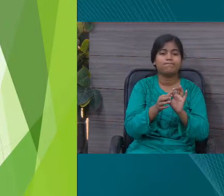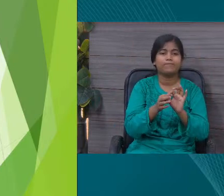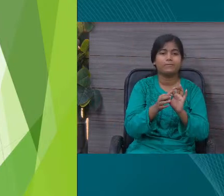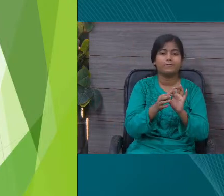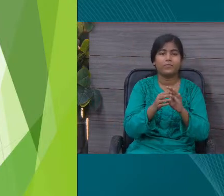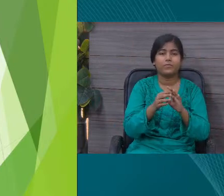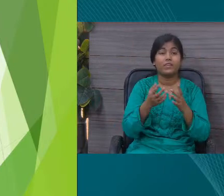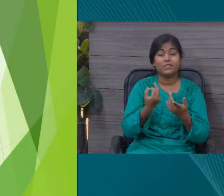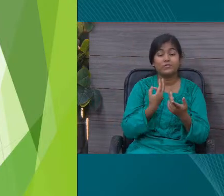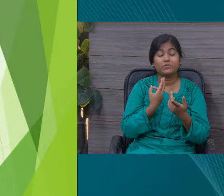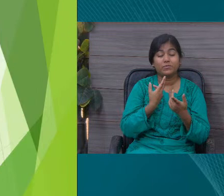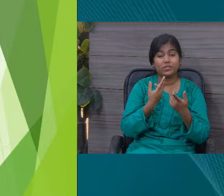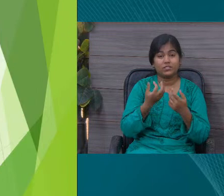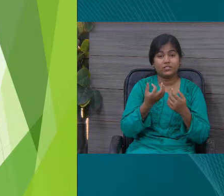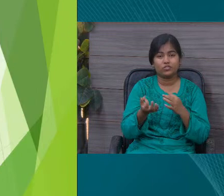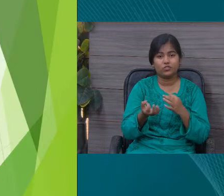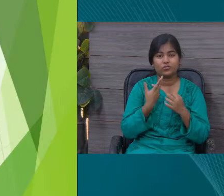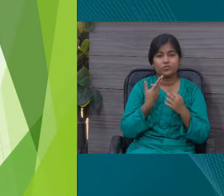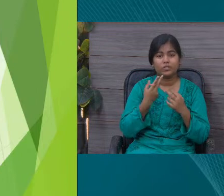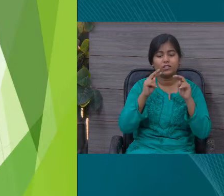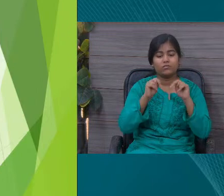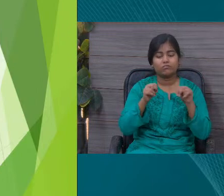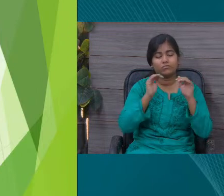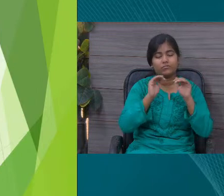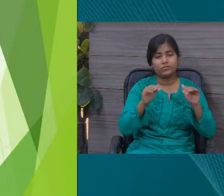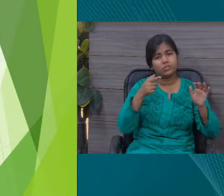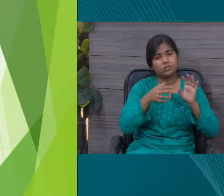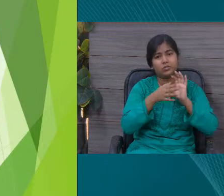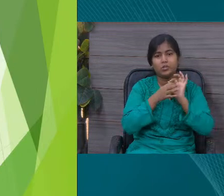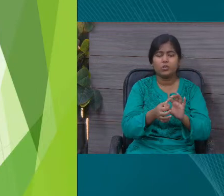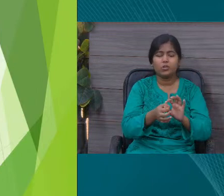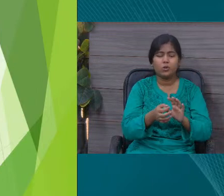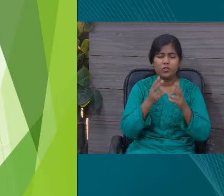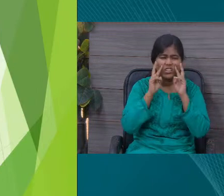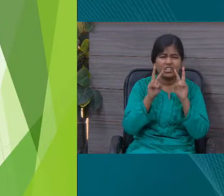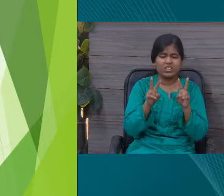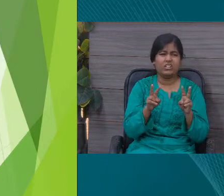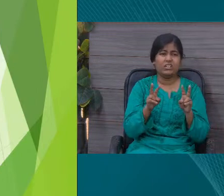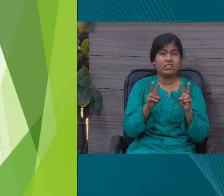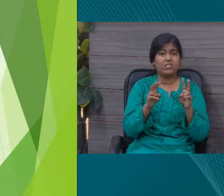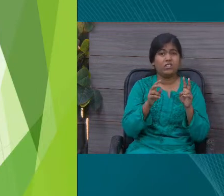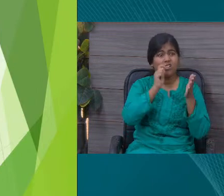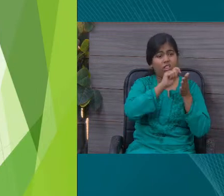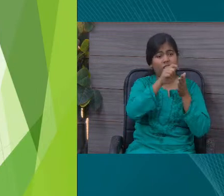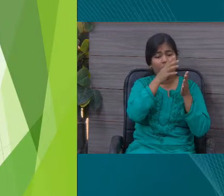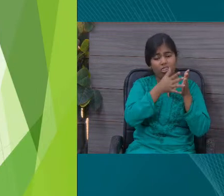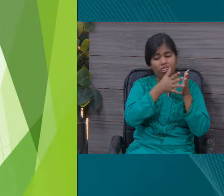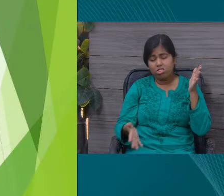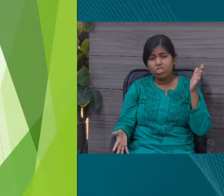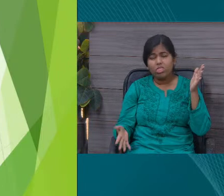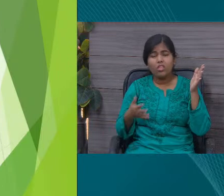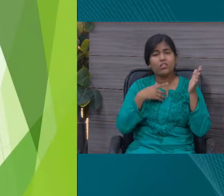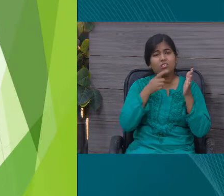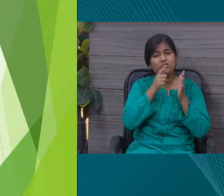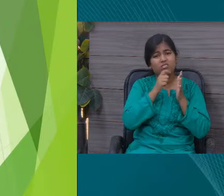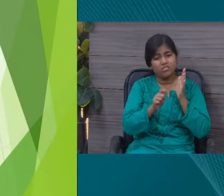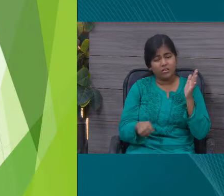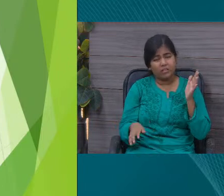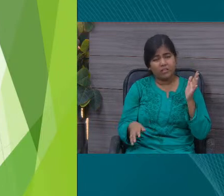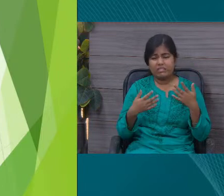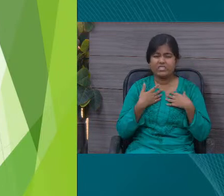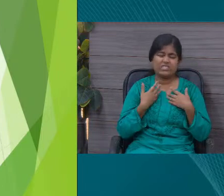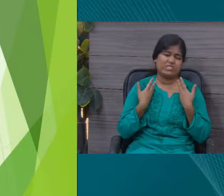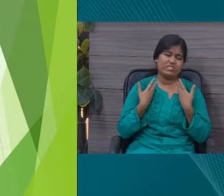see something long, that they have to write something very long, they tend to get bored and they tend to get scared that we will not be able to